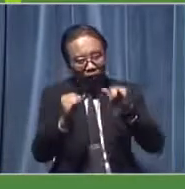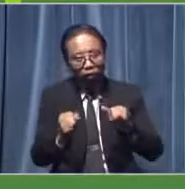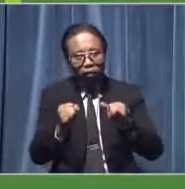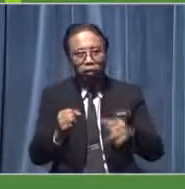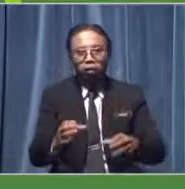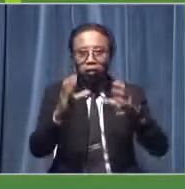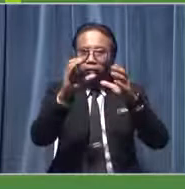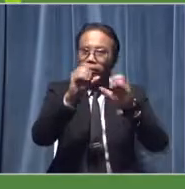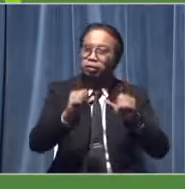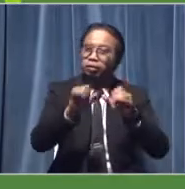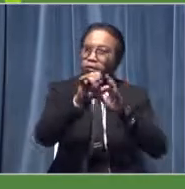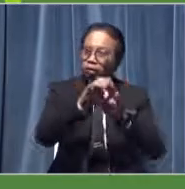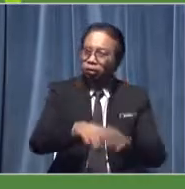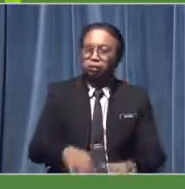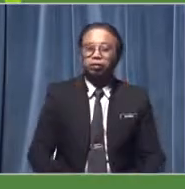capacitance.